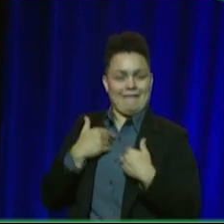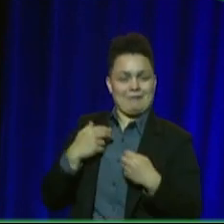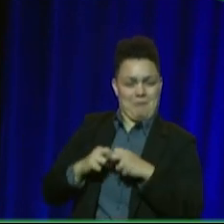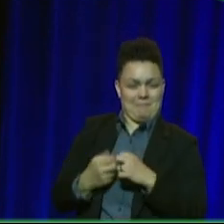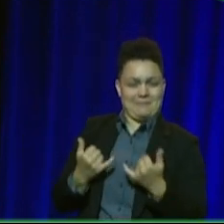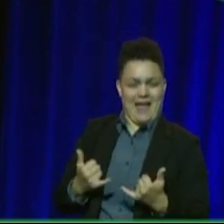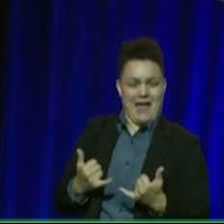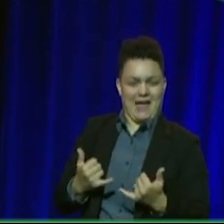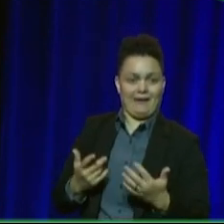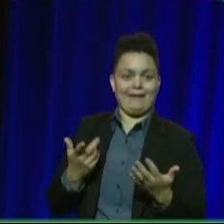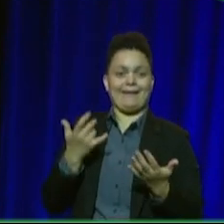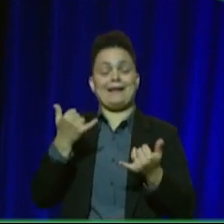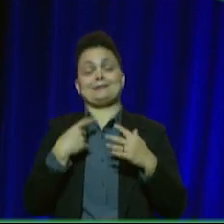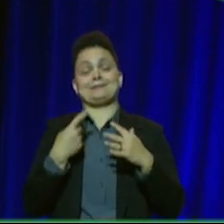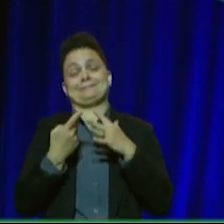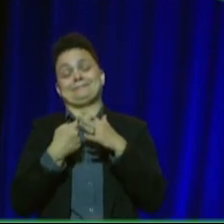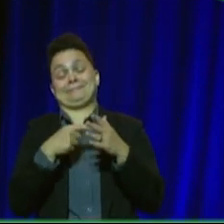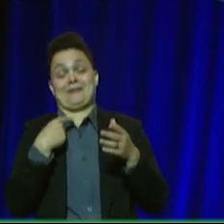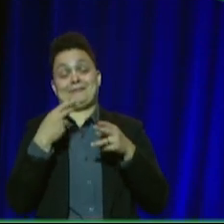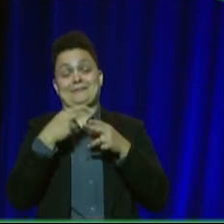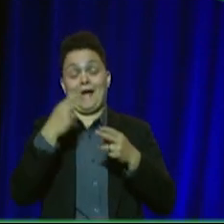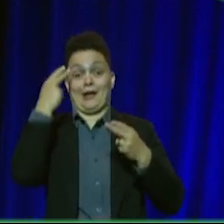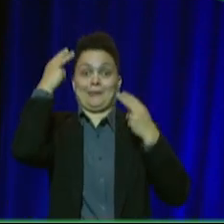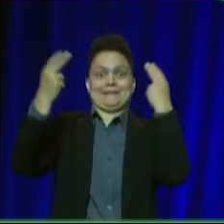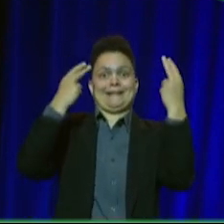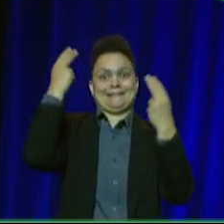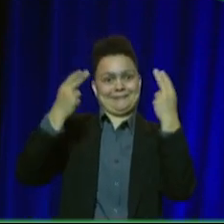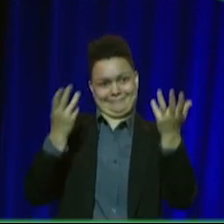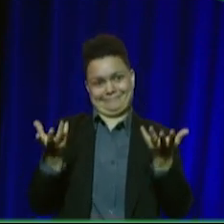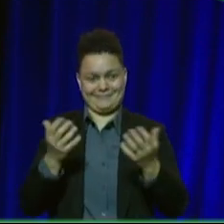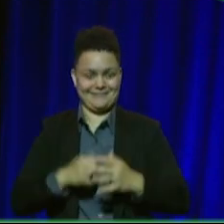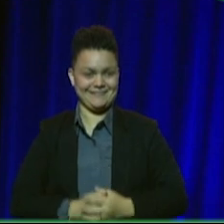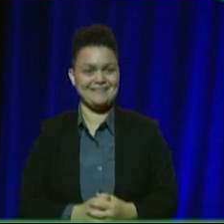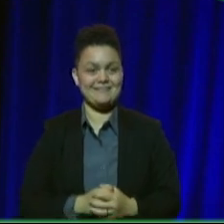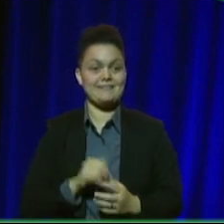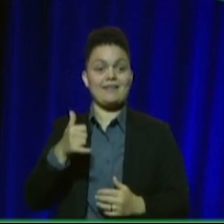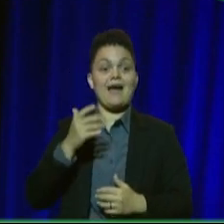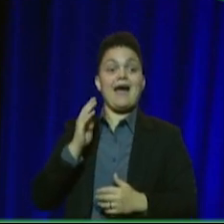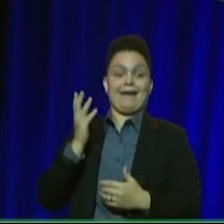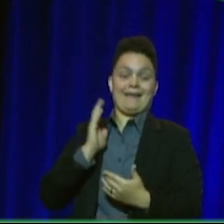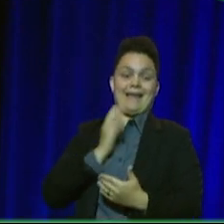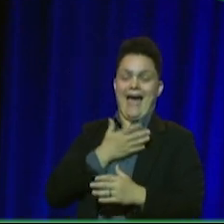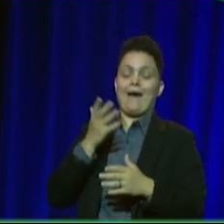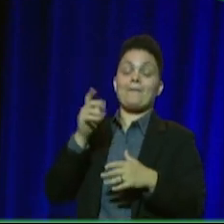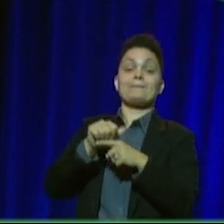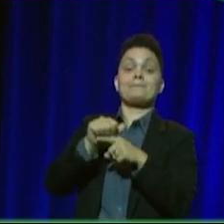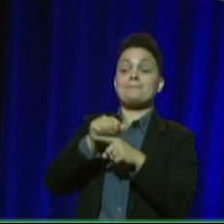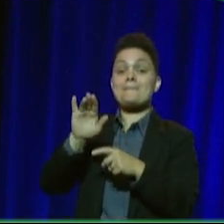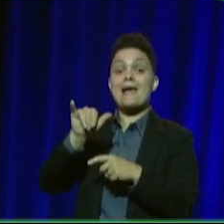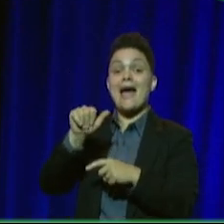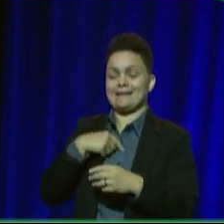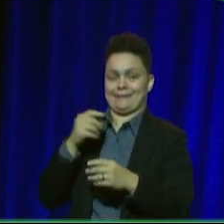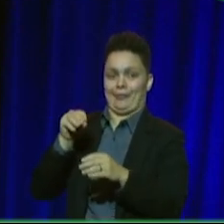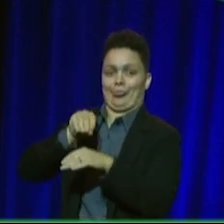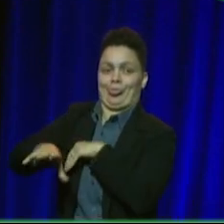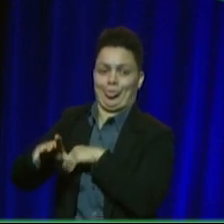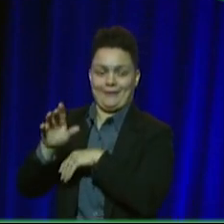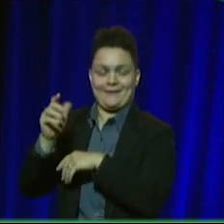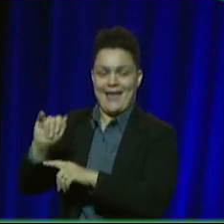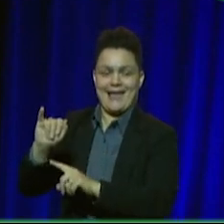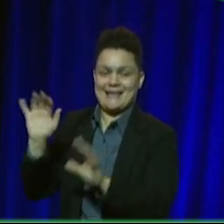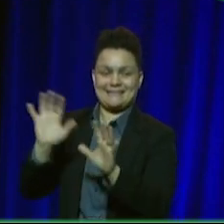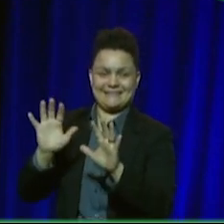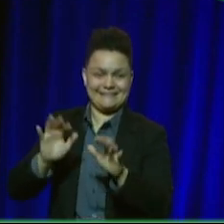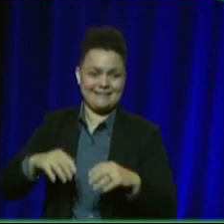And the second is around training bias. From a hallucination perspective, I went out and asked a model, one of the common